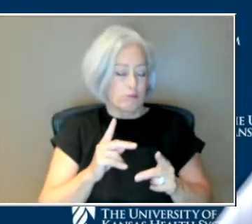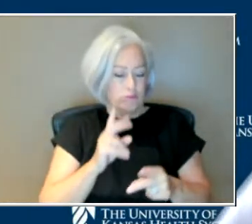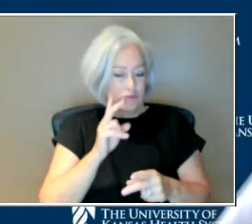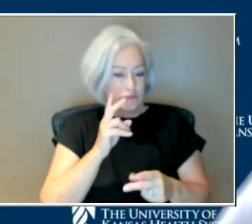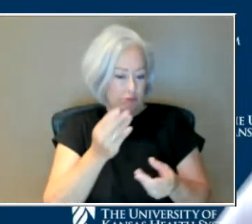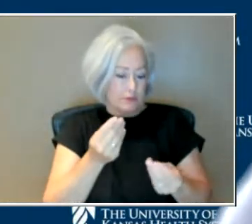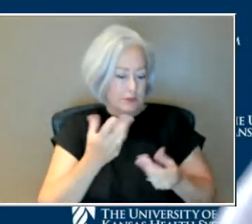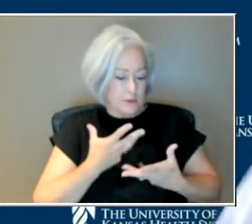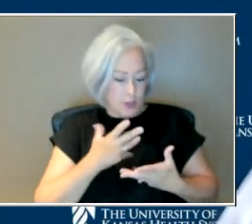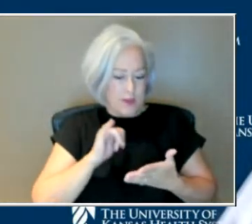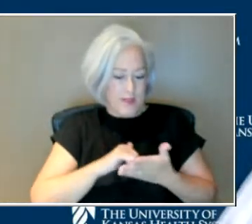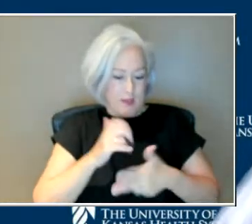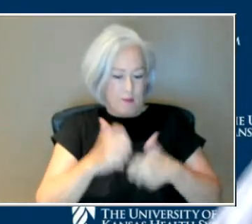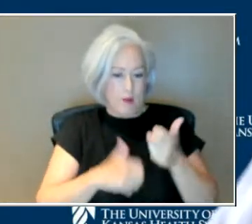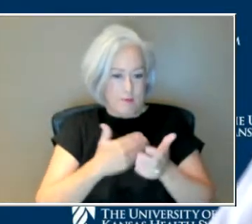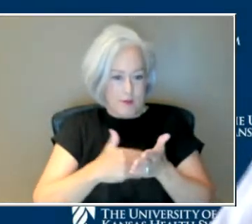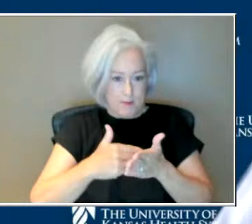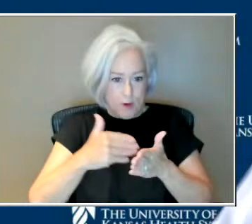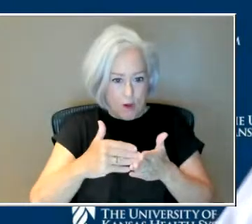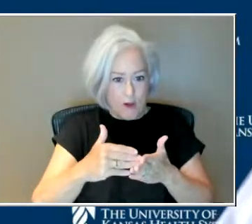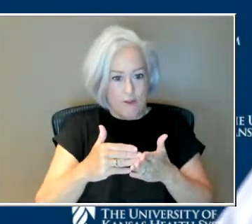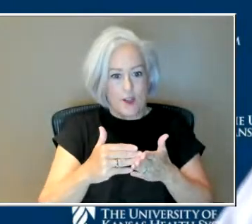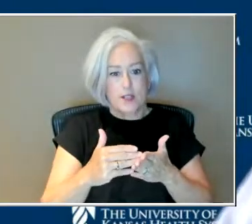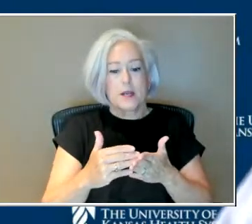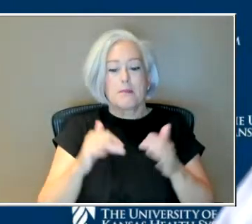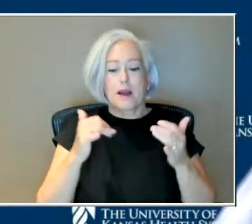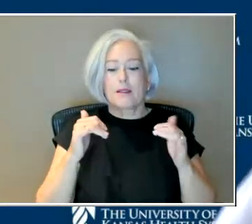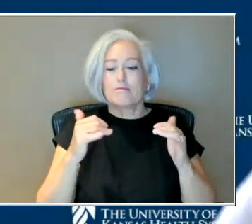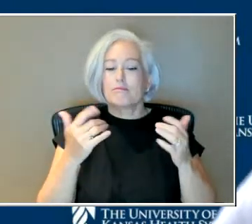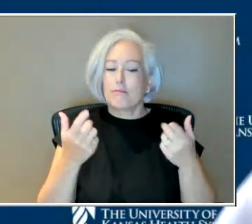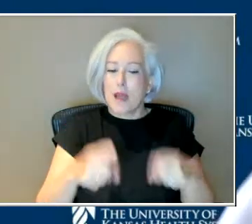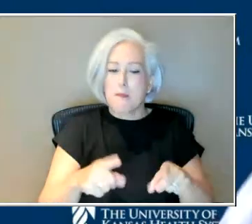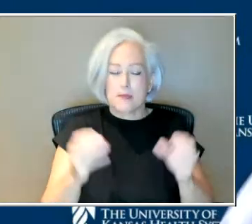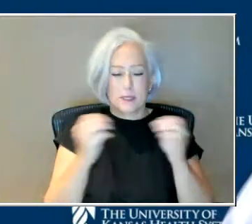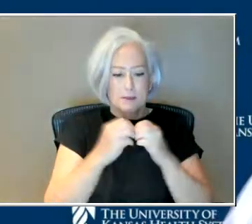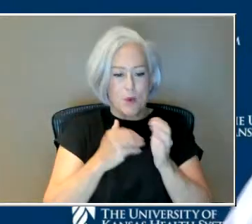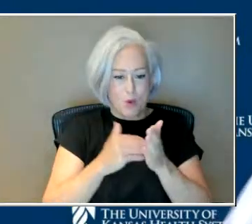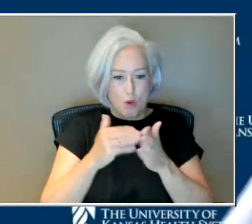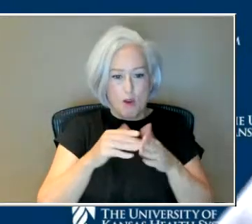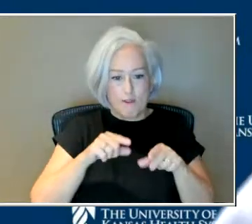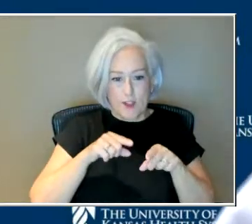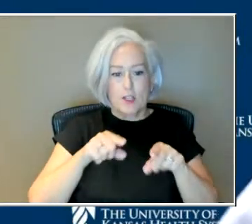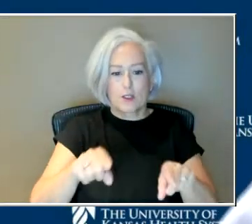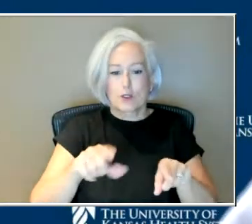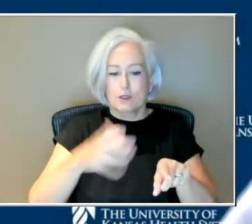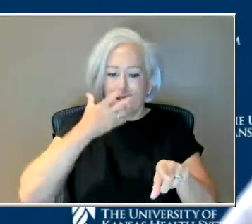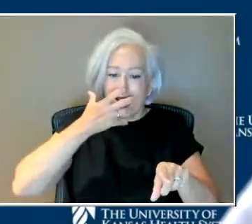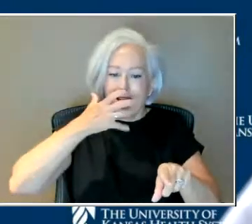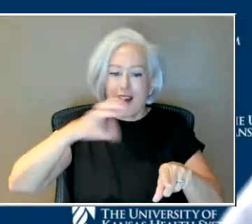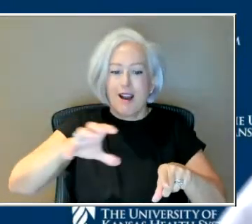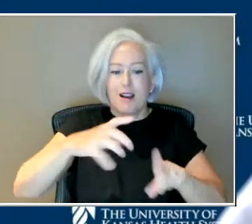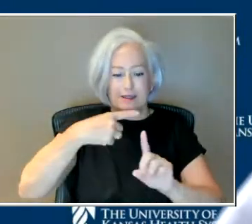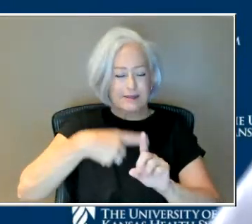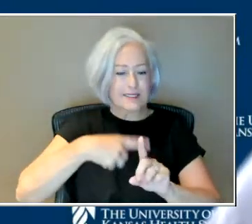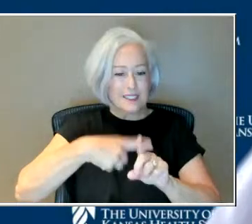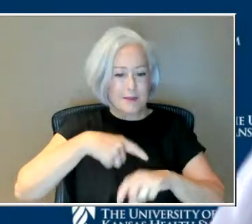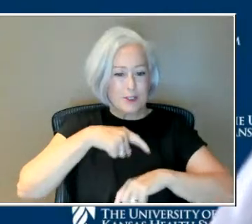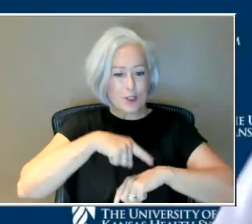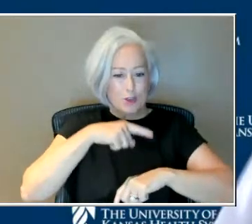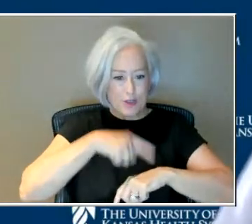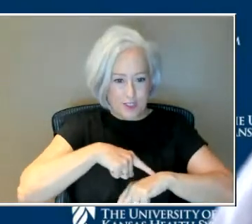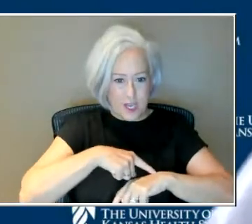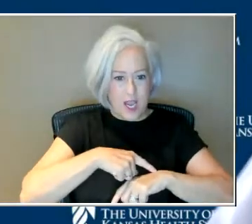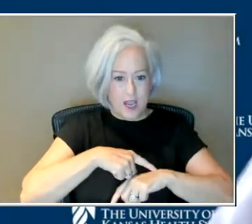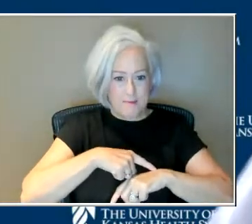year-round, but they're brought out more during this time of year when we have the more extreme temperatures, and then the transition when you're in the